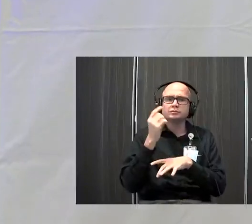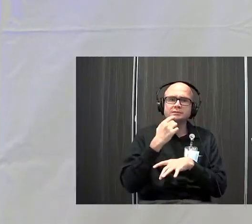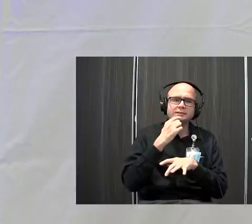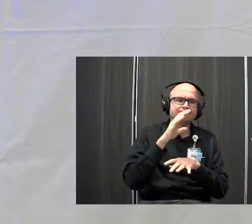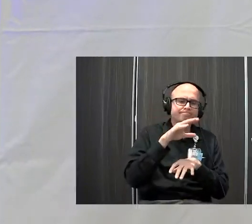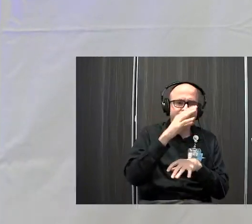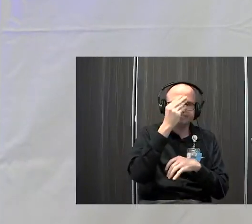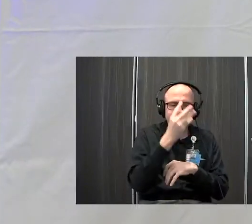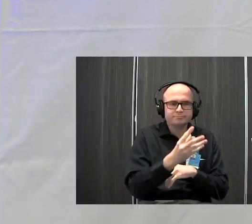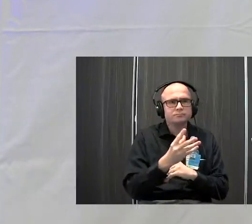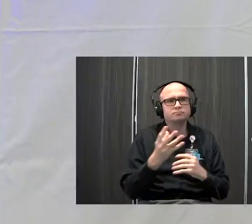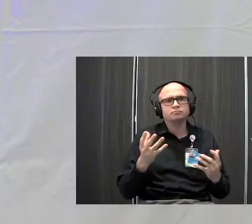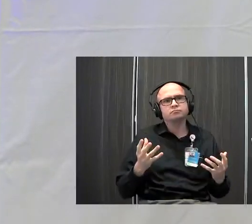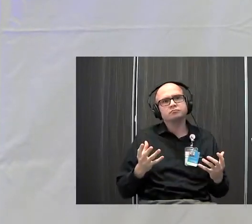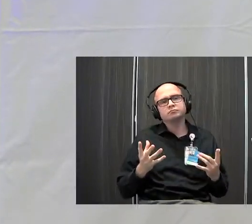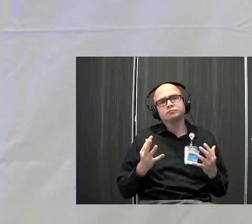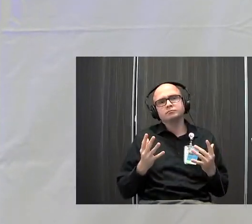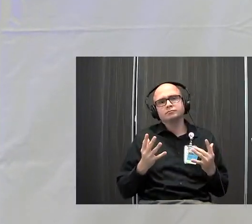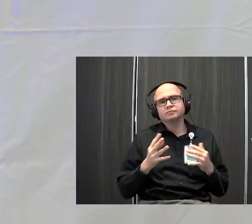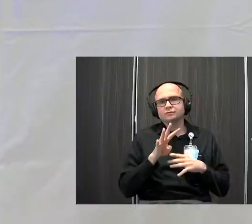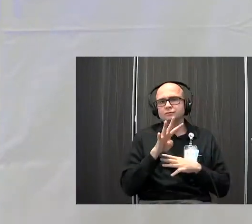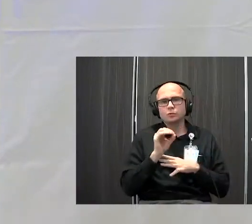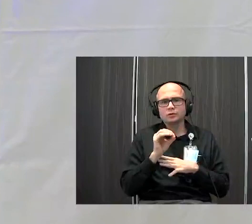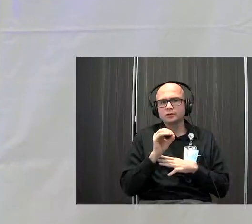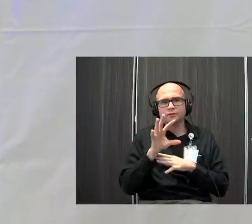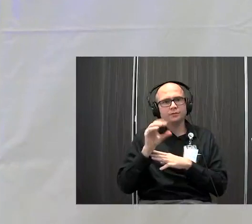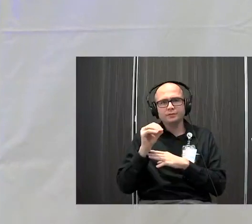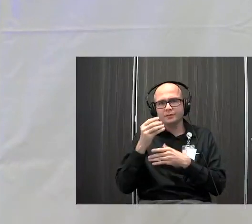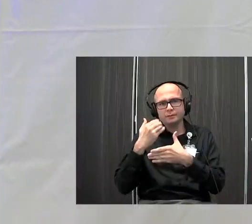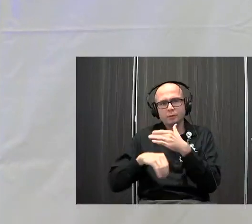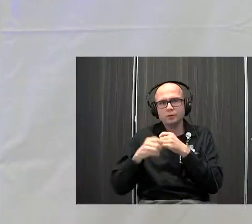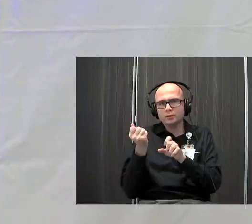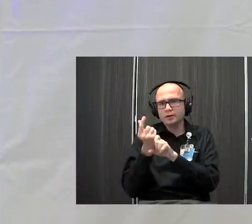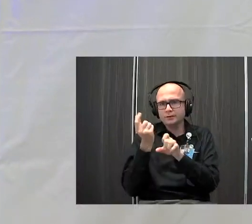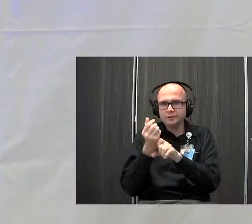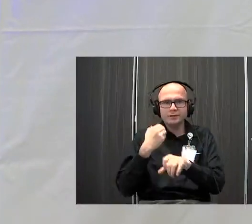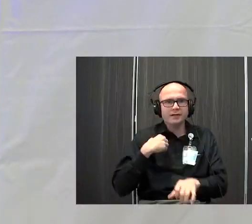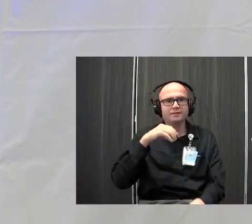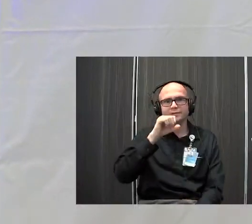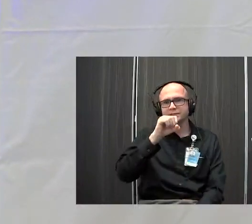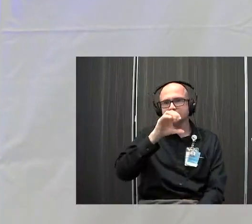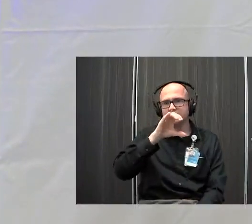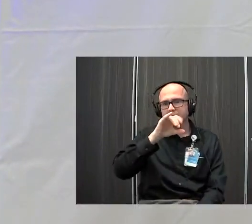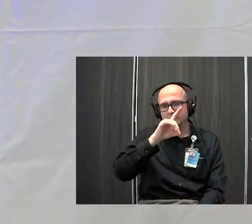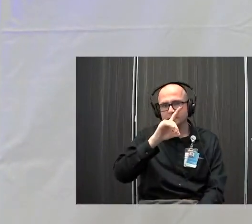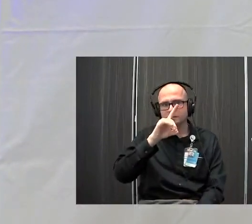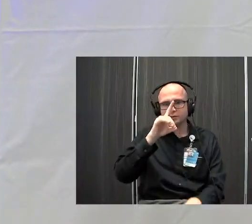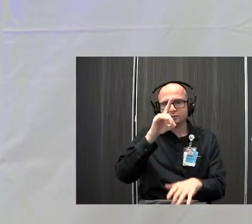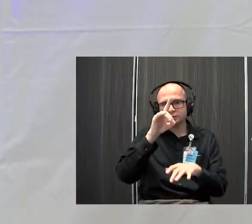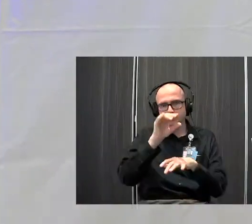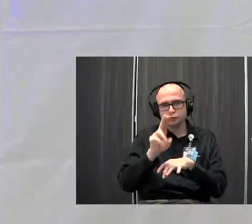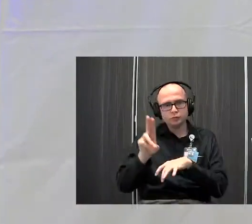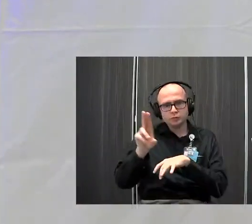hey, we have 40 or 50 born a year who have SCID across the United States,